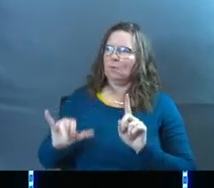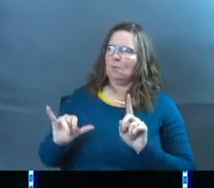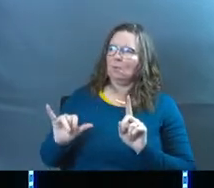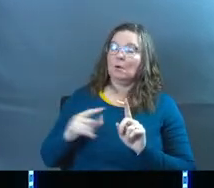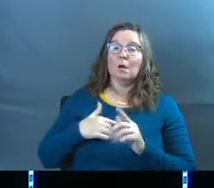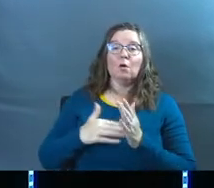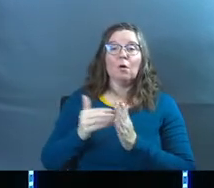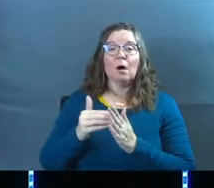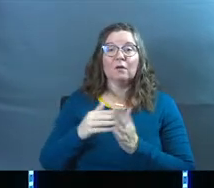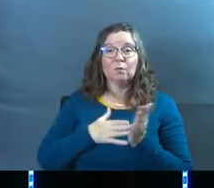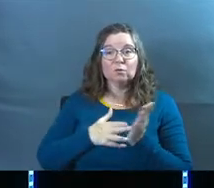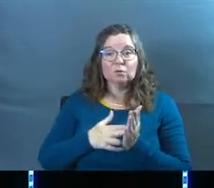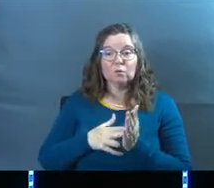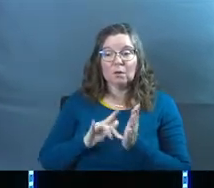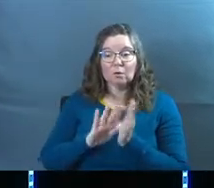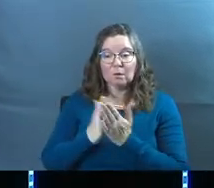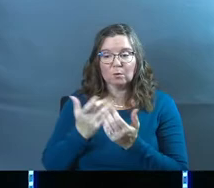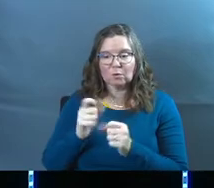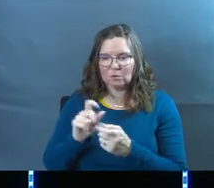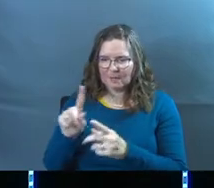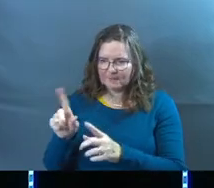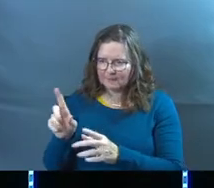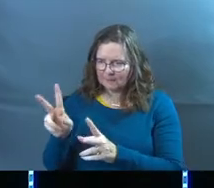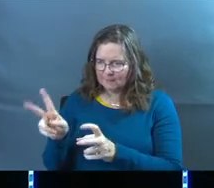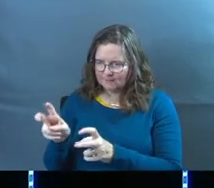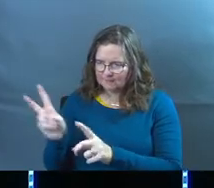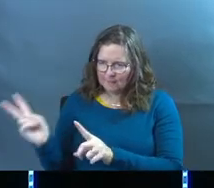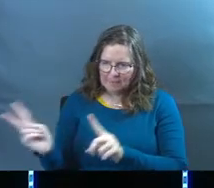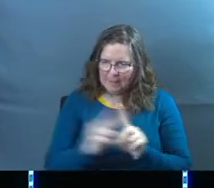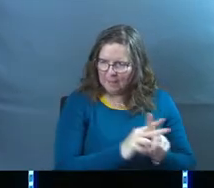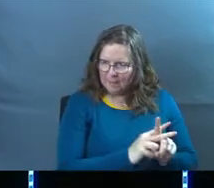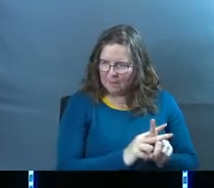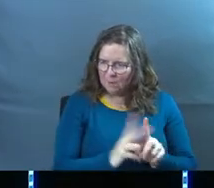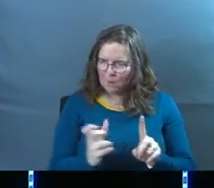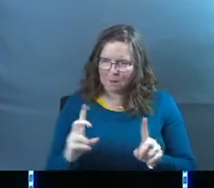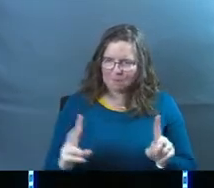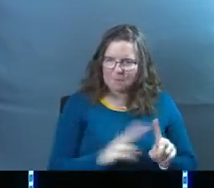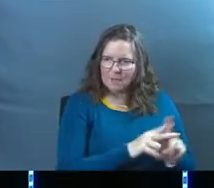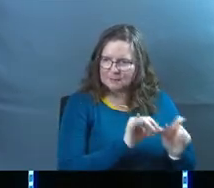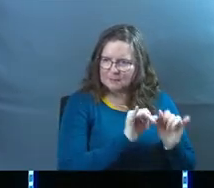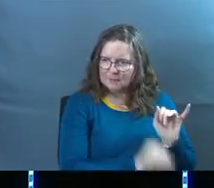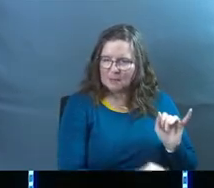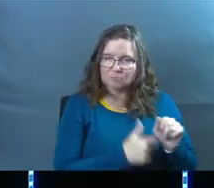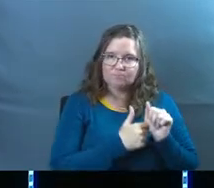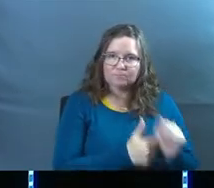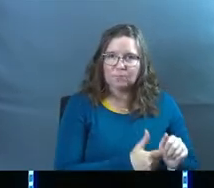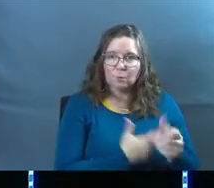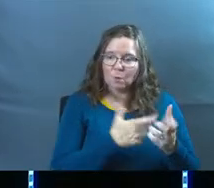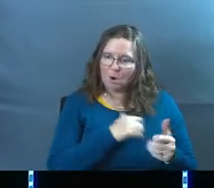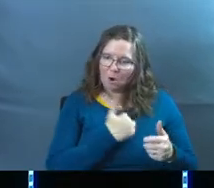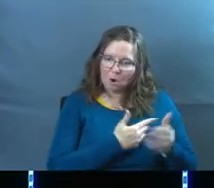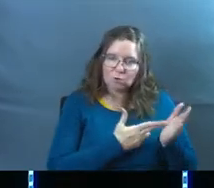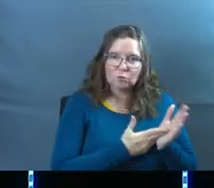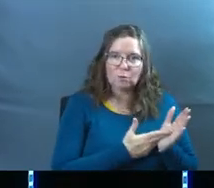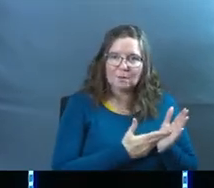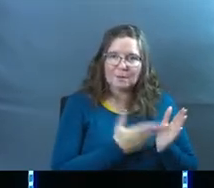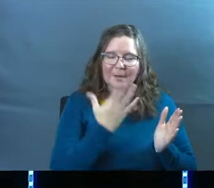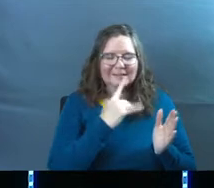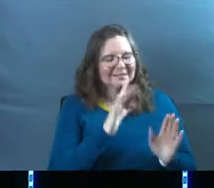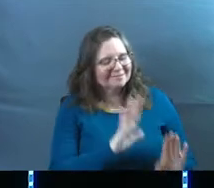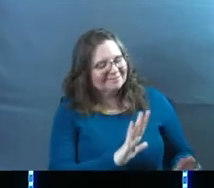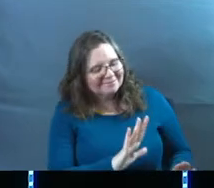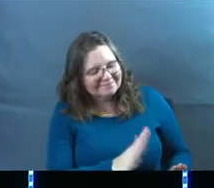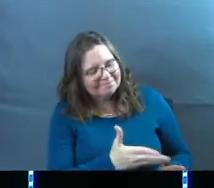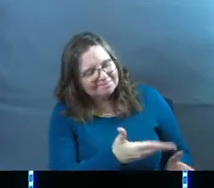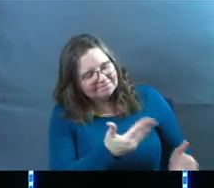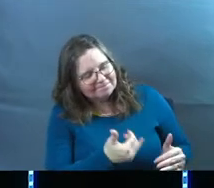often when we come to the truth of the scripture, we try to twist the truth of the scripture because it's not the truth that we want it to be. We wanted our truth instead. And God says,